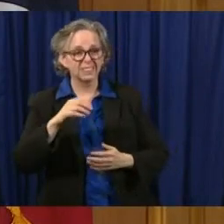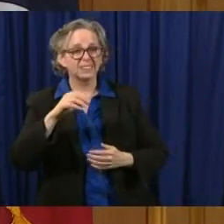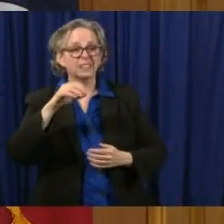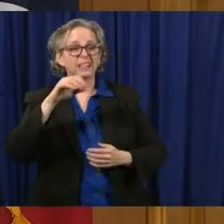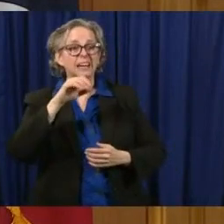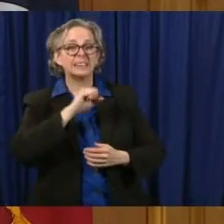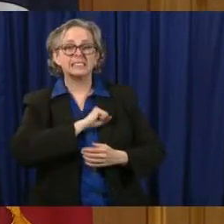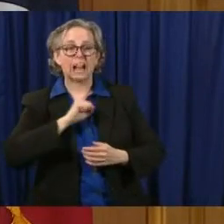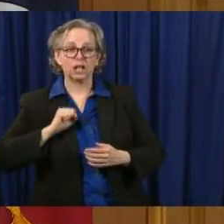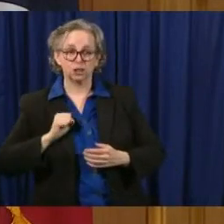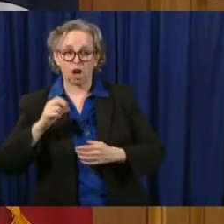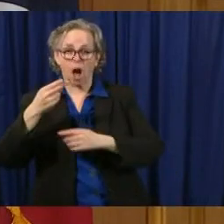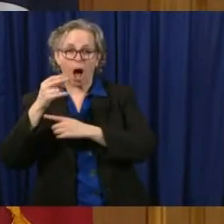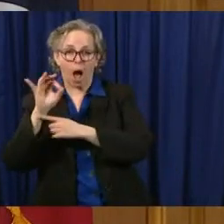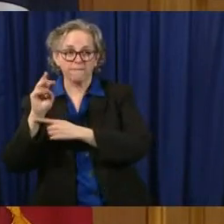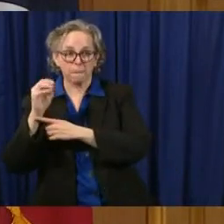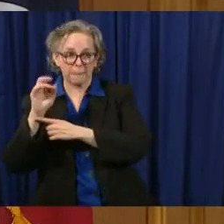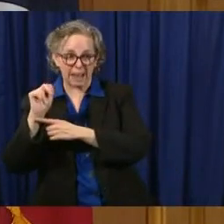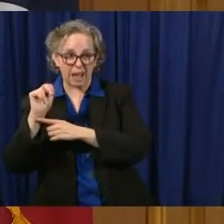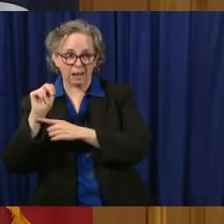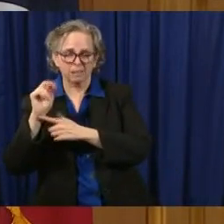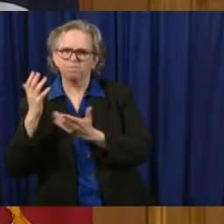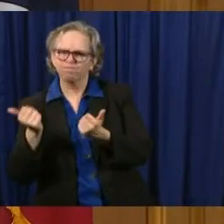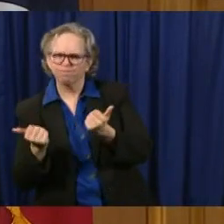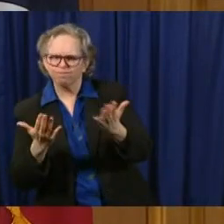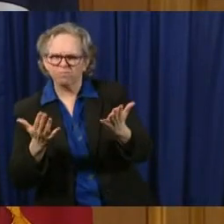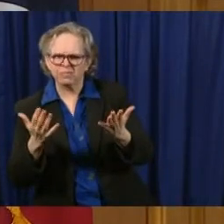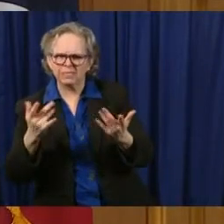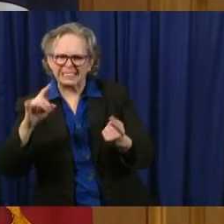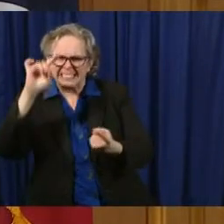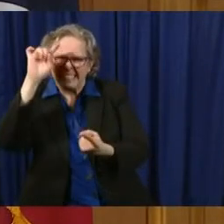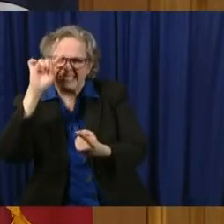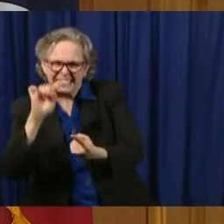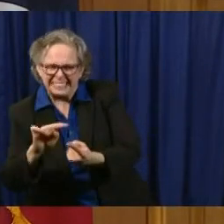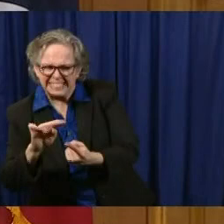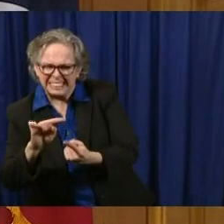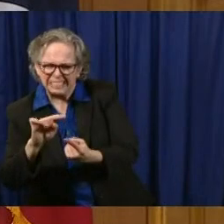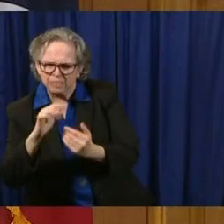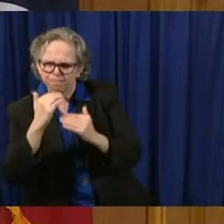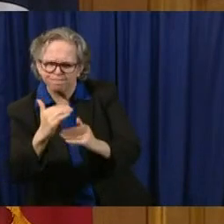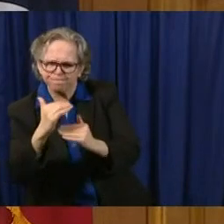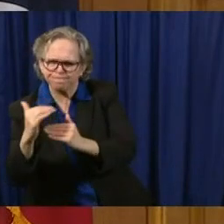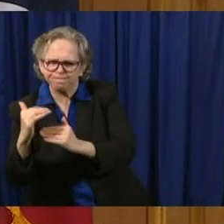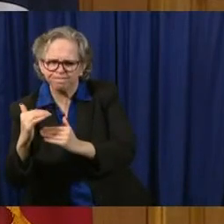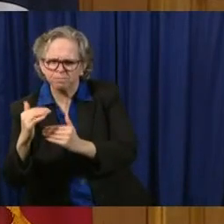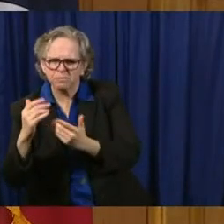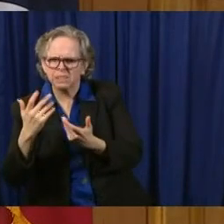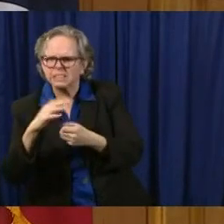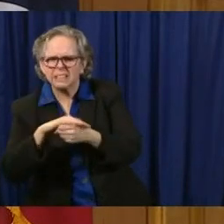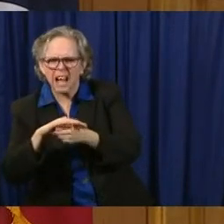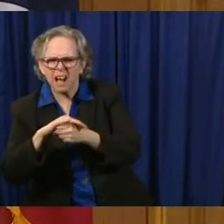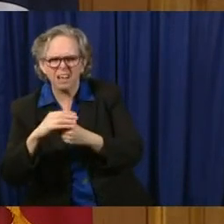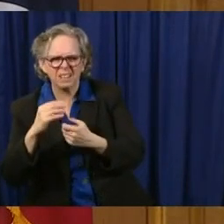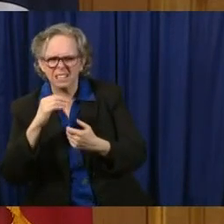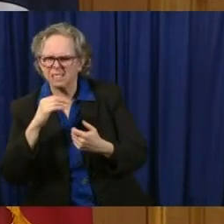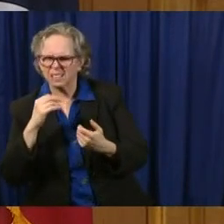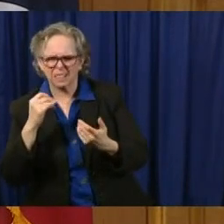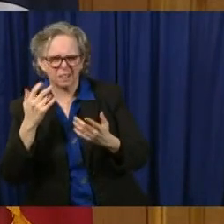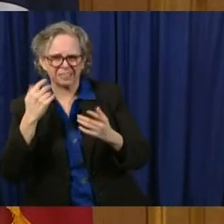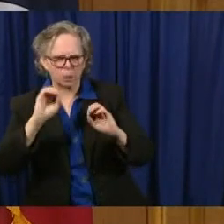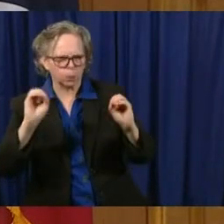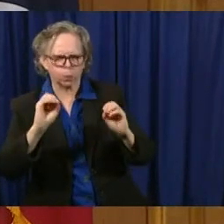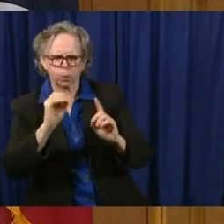easing restrictions in areas of the state that haven't been hit hard, like Western Ohio. Has that been a consideration for you?